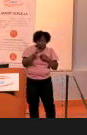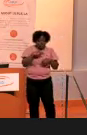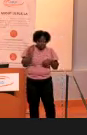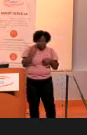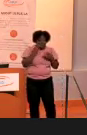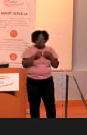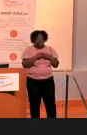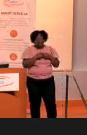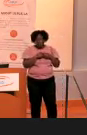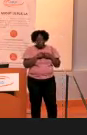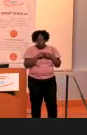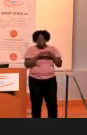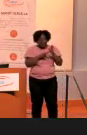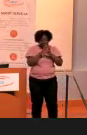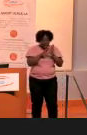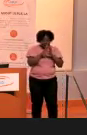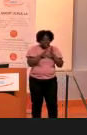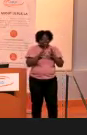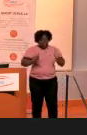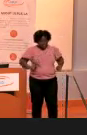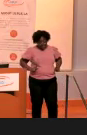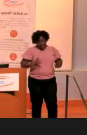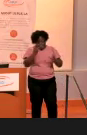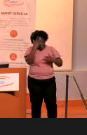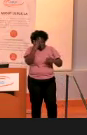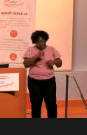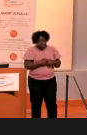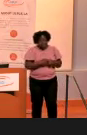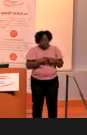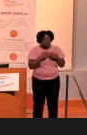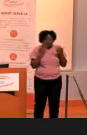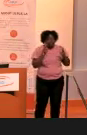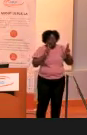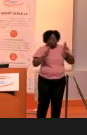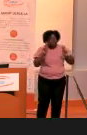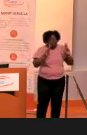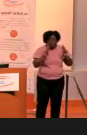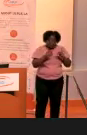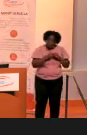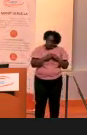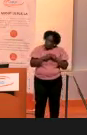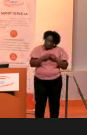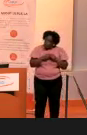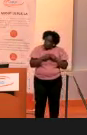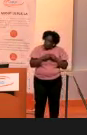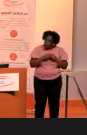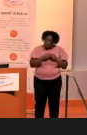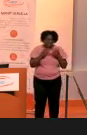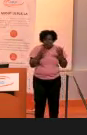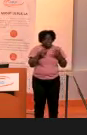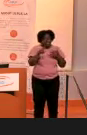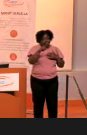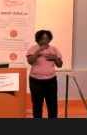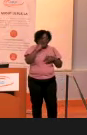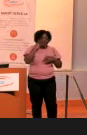a higher likelihood of developing lupus kidney disease. So those are people who probably would have the biggest